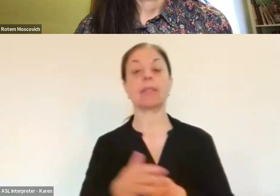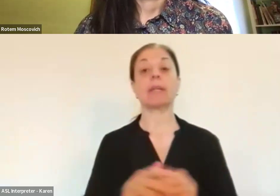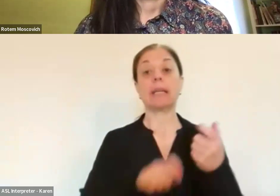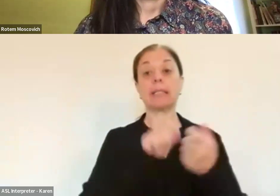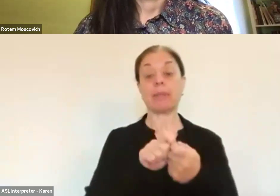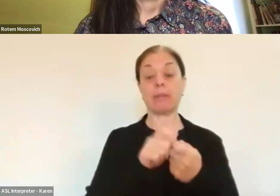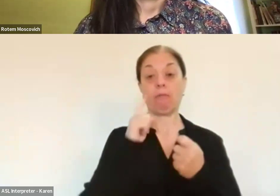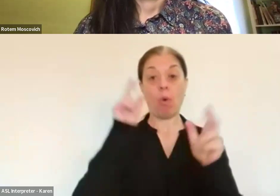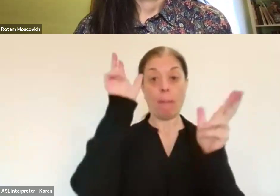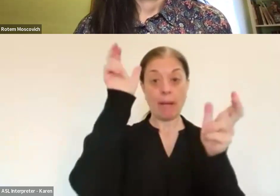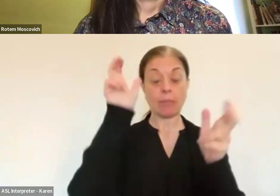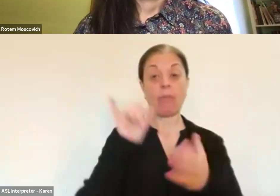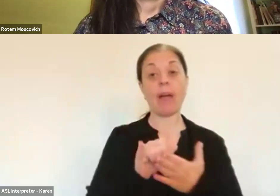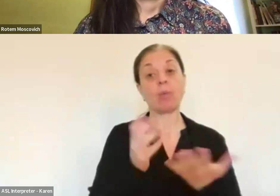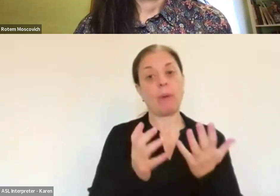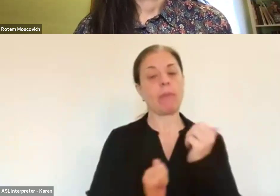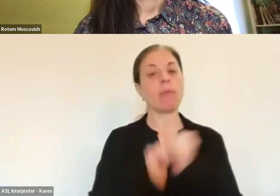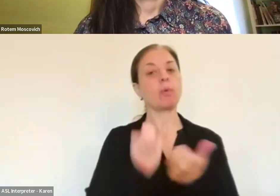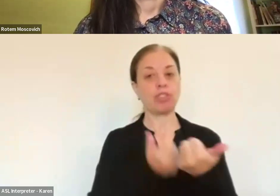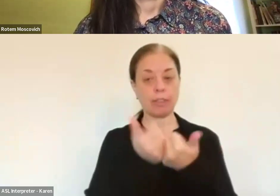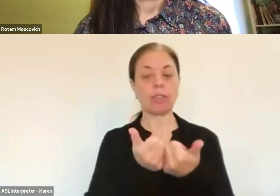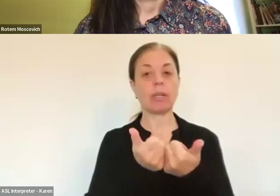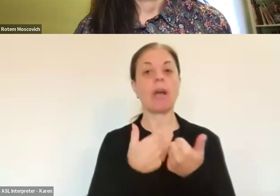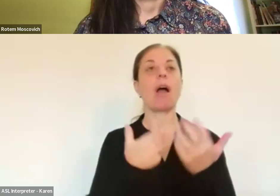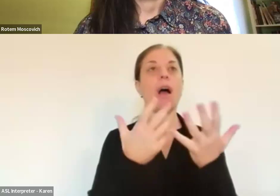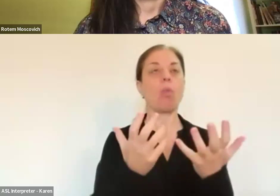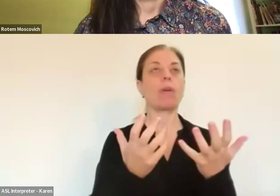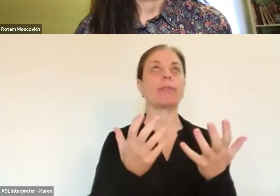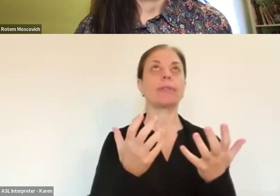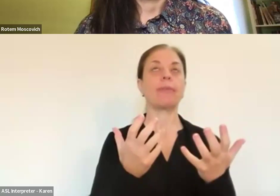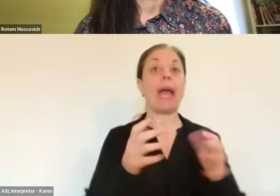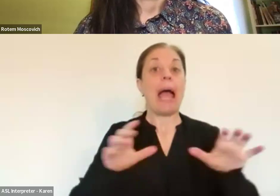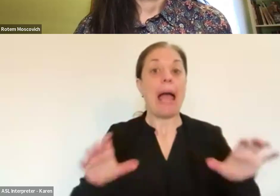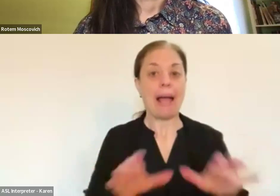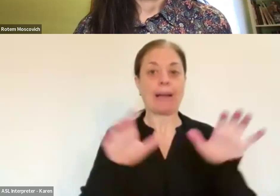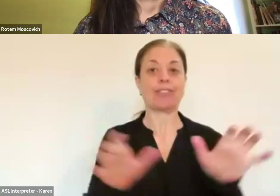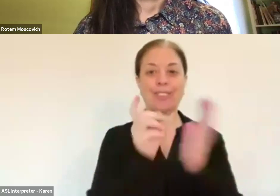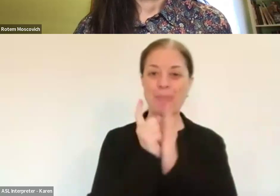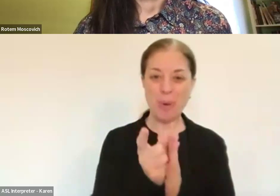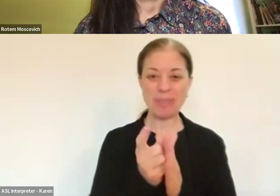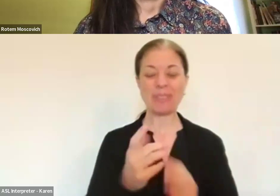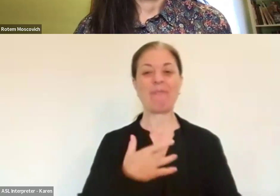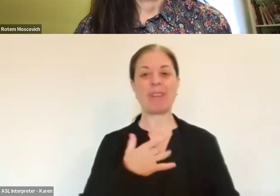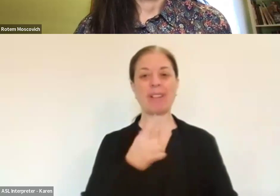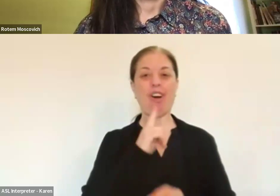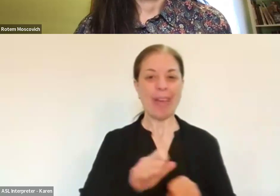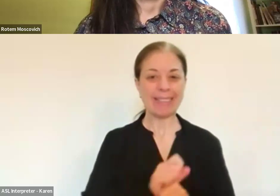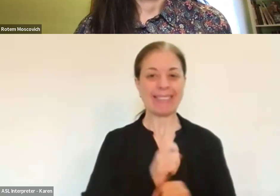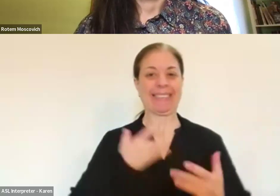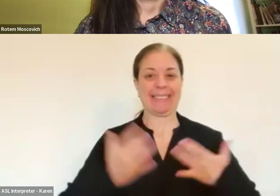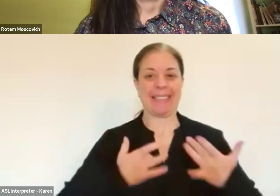with the basketball stuff, that was probably the most challenging, where I wanted there to be these action moments and to feel authentic and